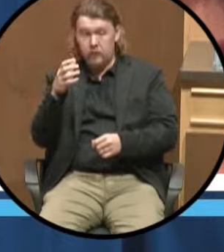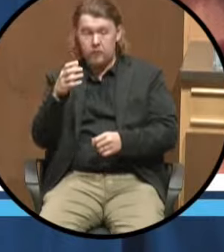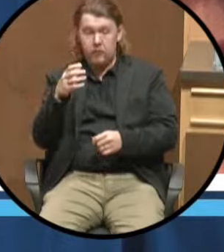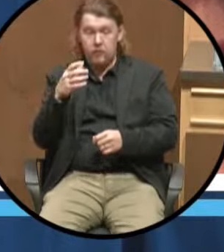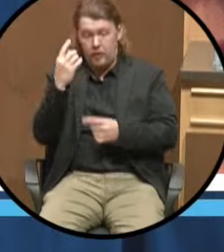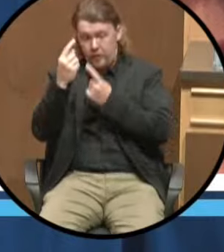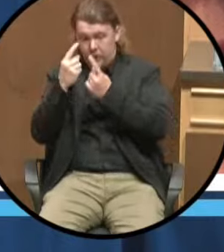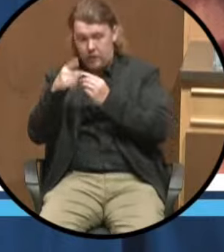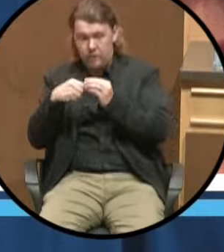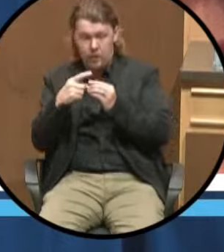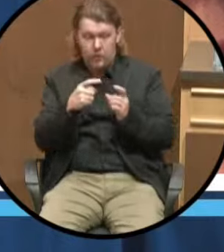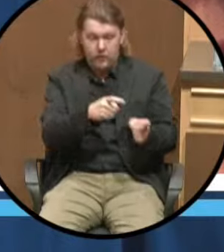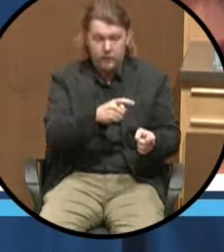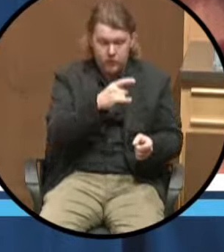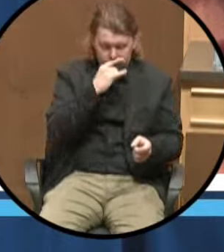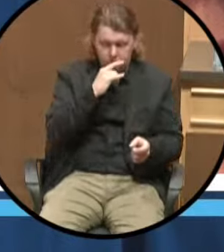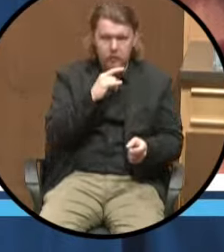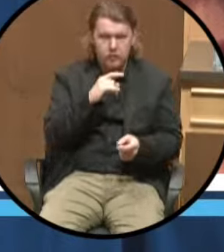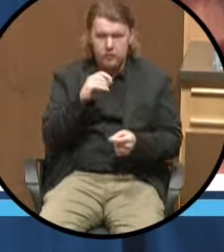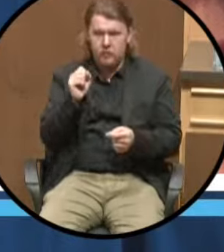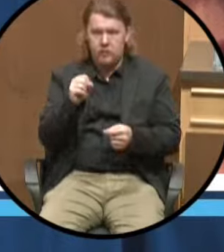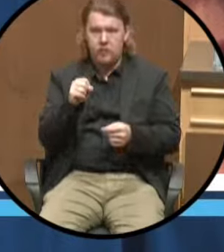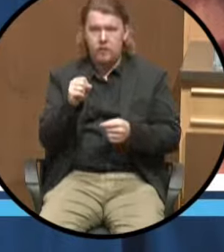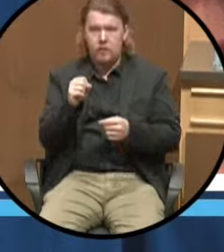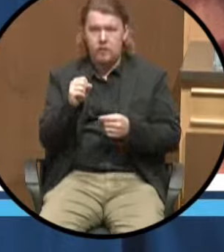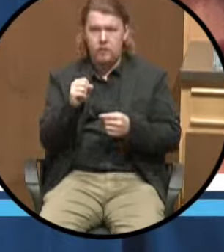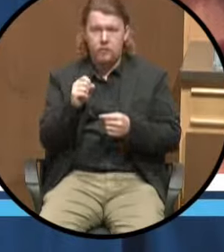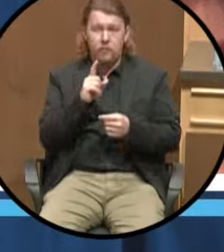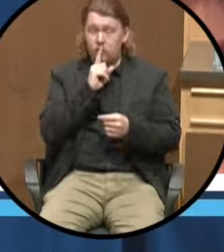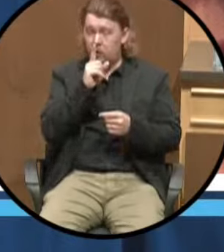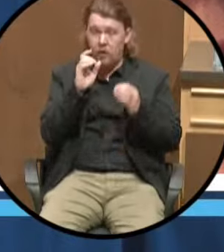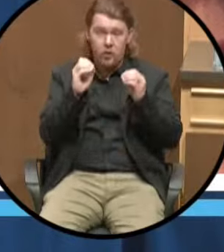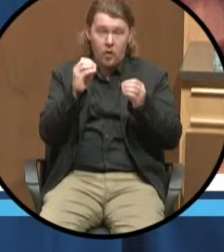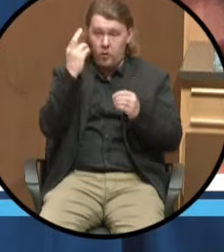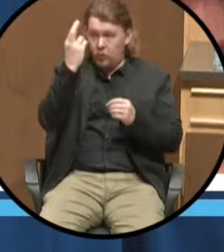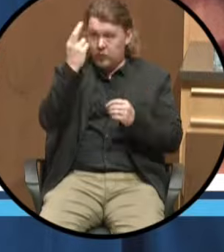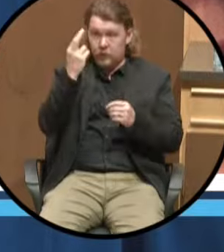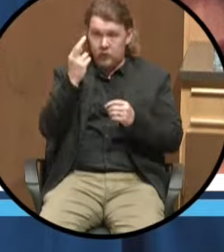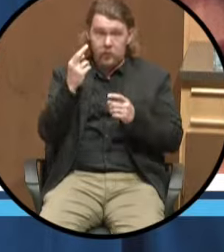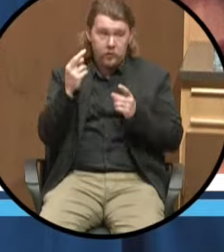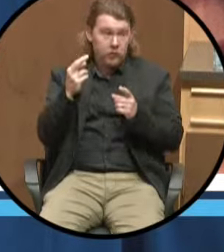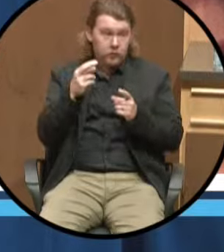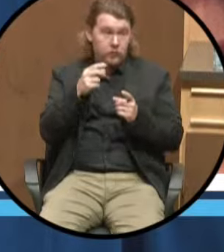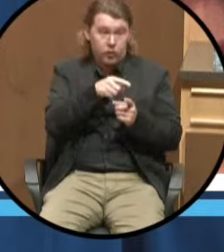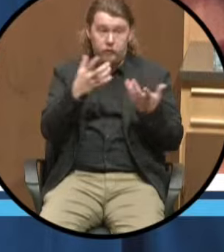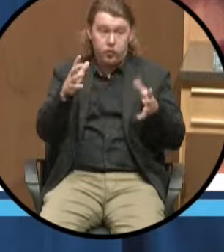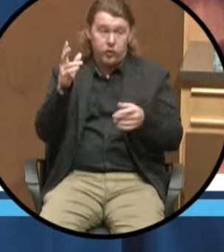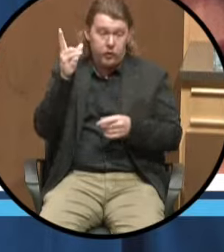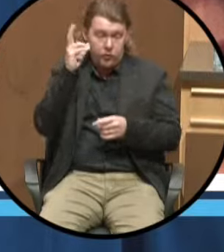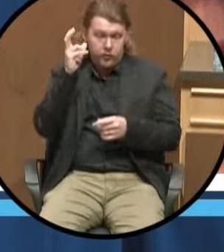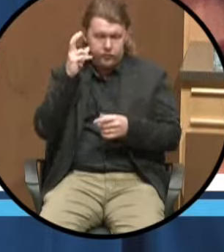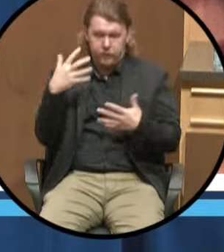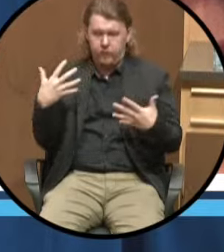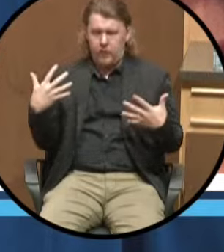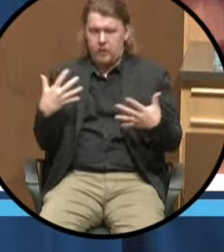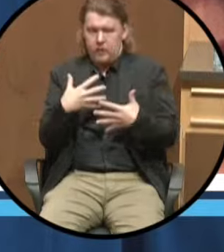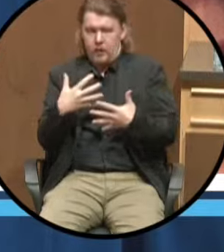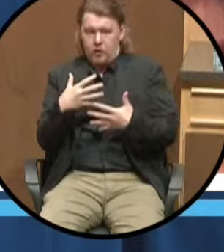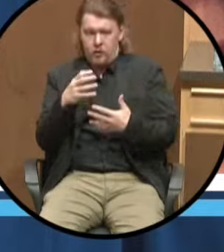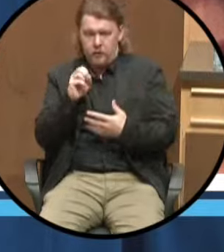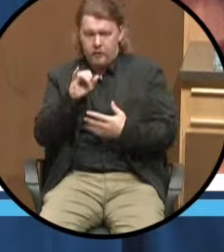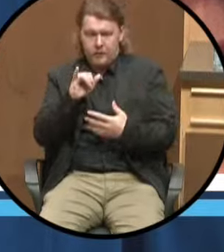potentially to their children. There's really no reason, as you heard, to really fear these side